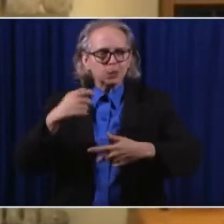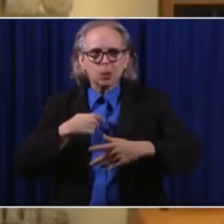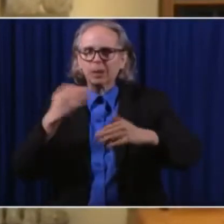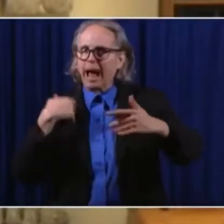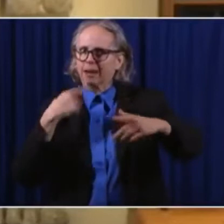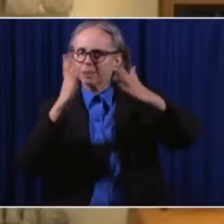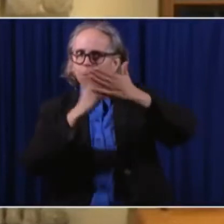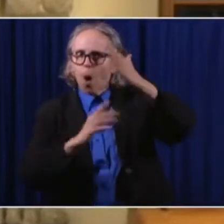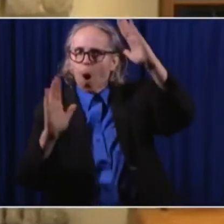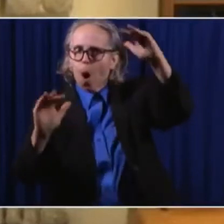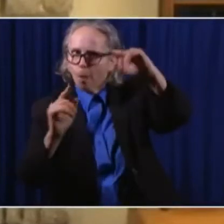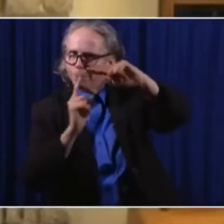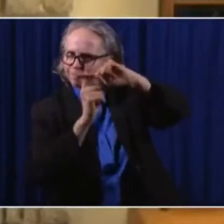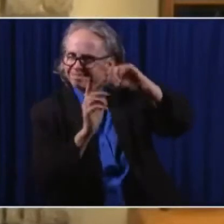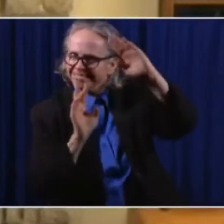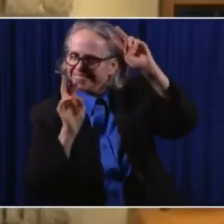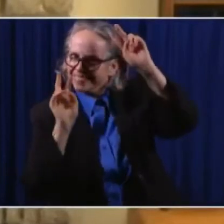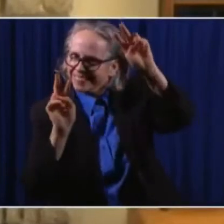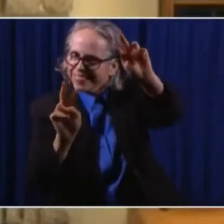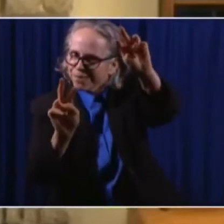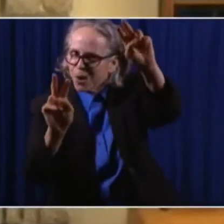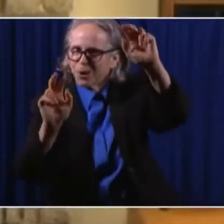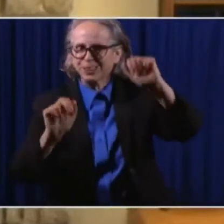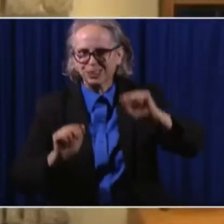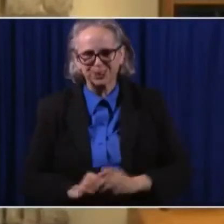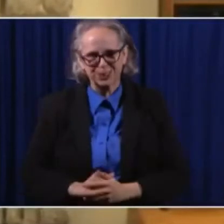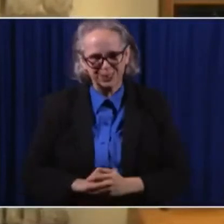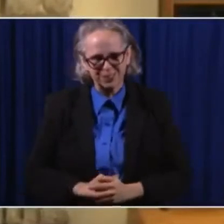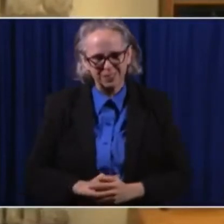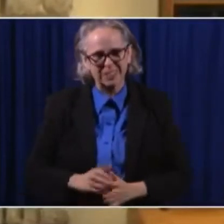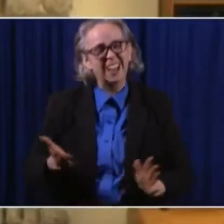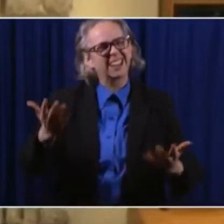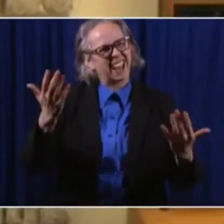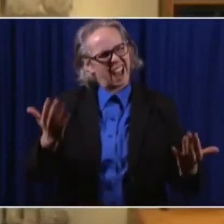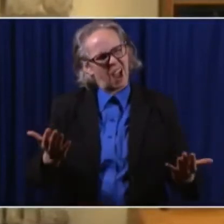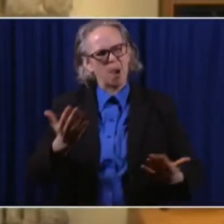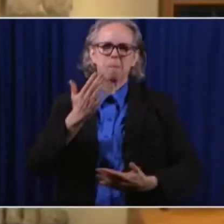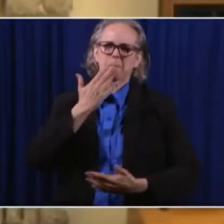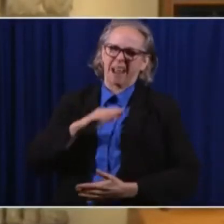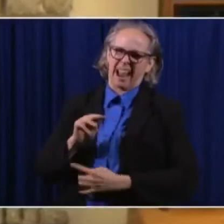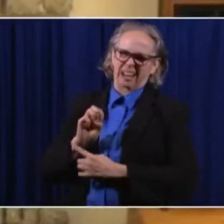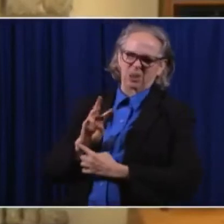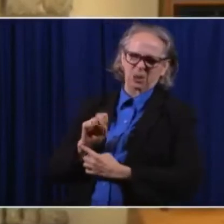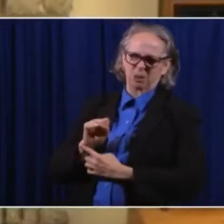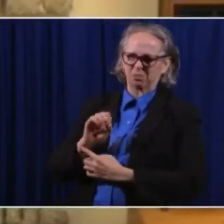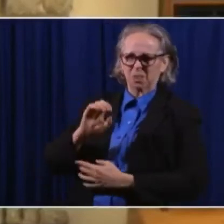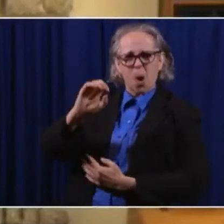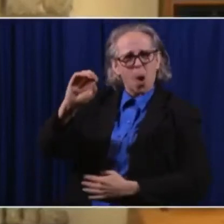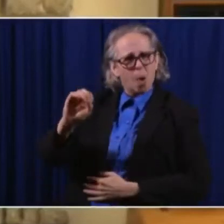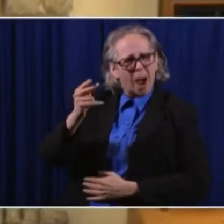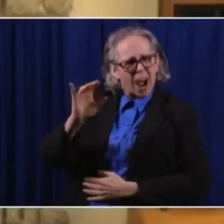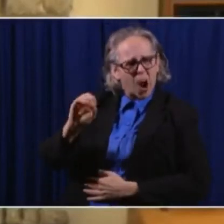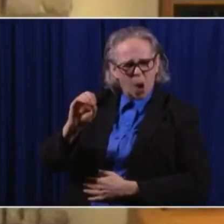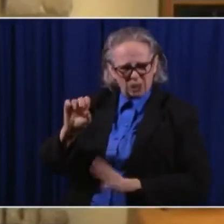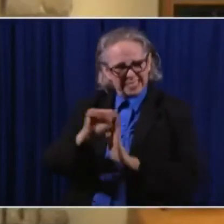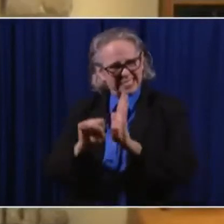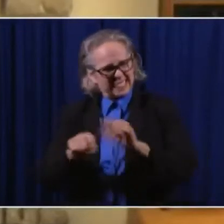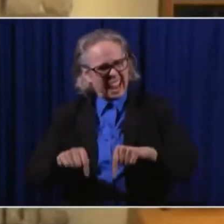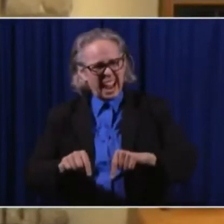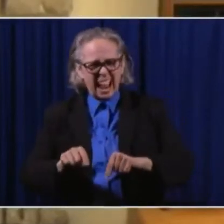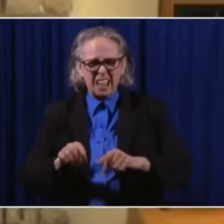news. The bad news is that our situation in Ohio is deteriorating. We see more and